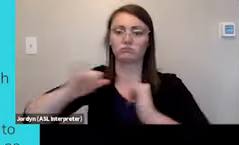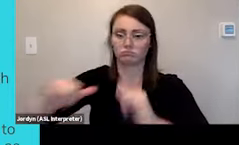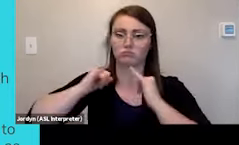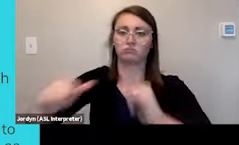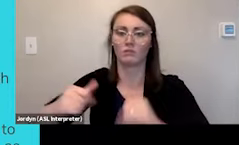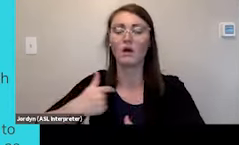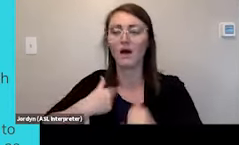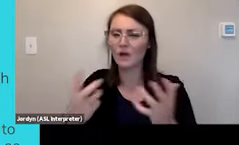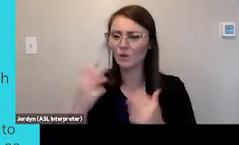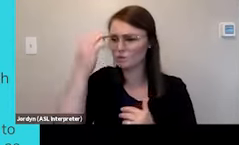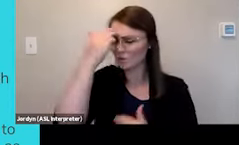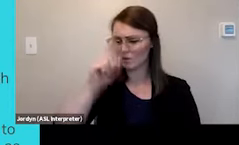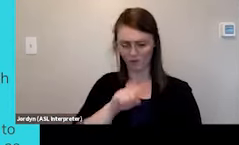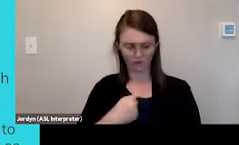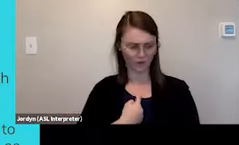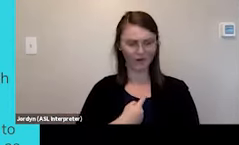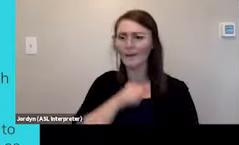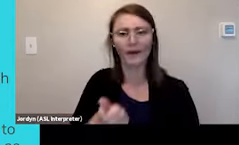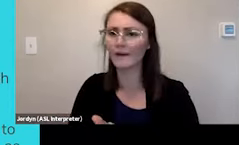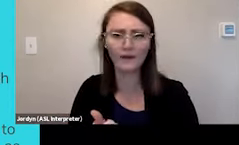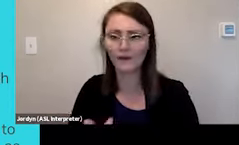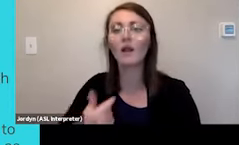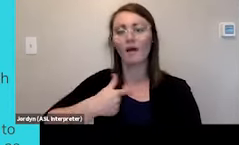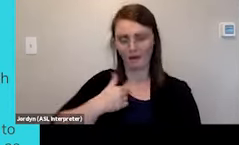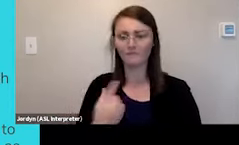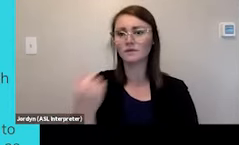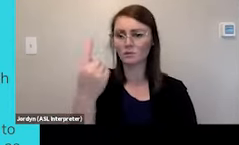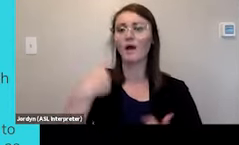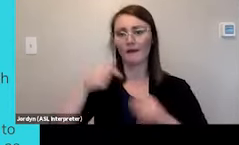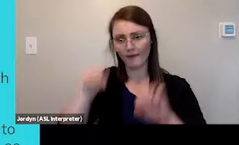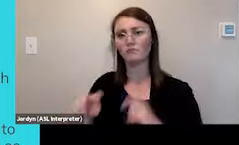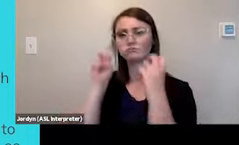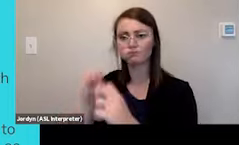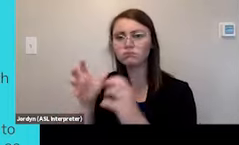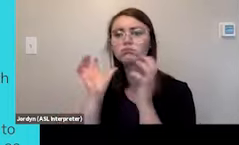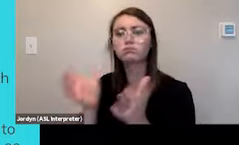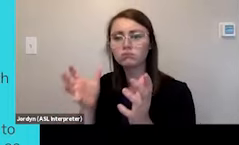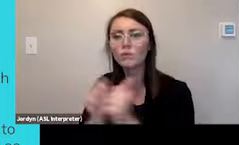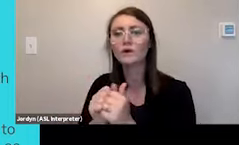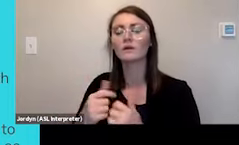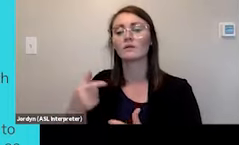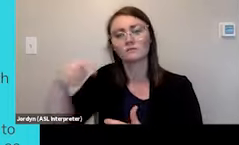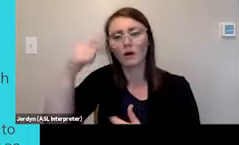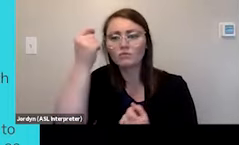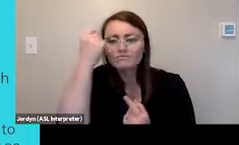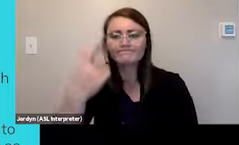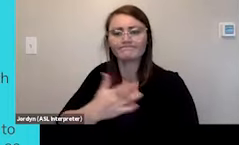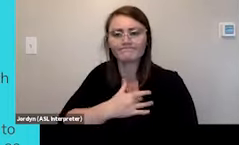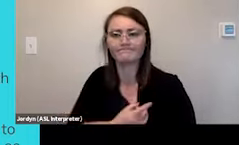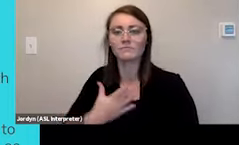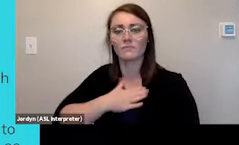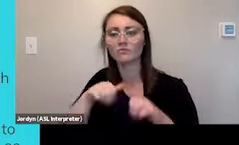that I wasn't the only one, that there was someone I could talk to who knew the challenges I was going through, who knew the